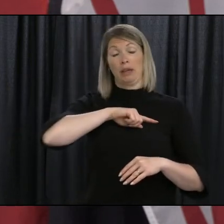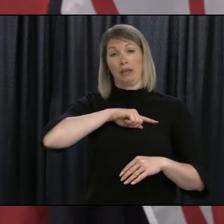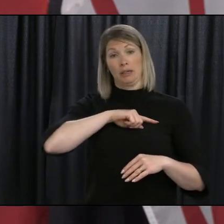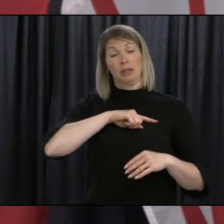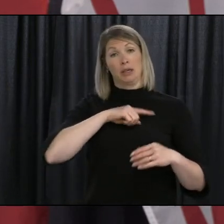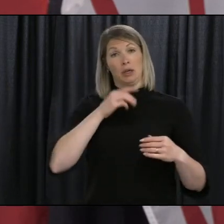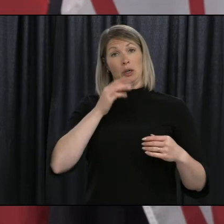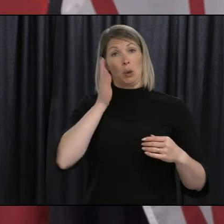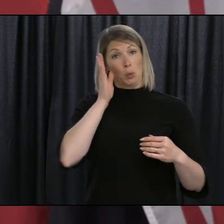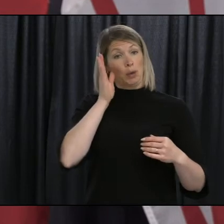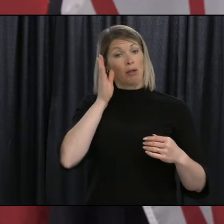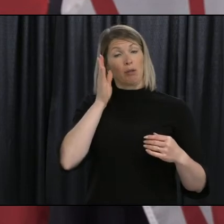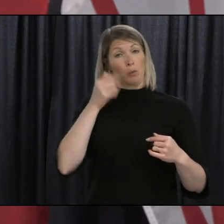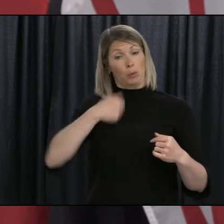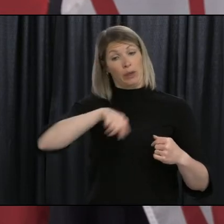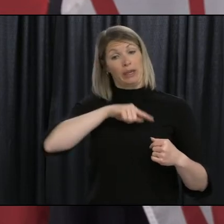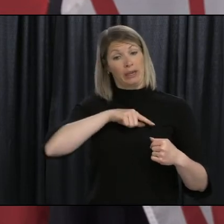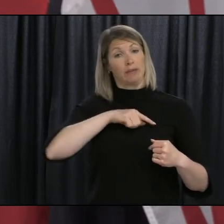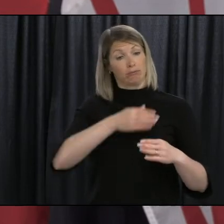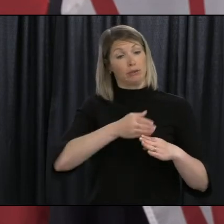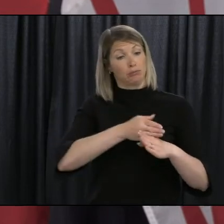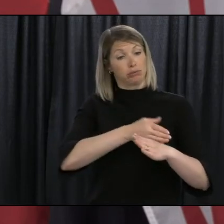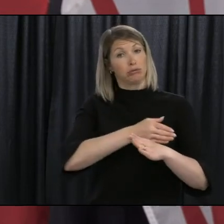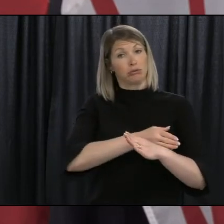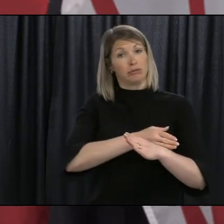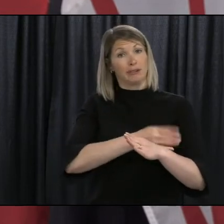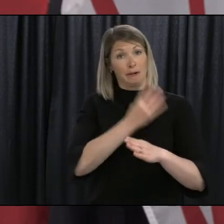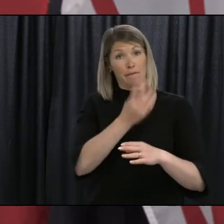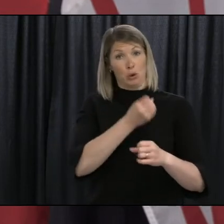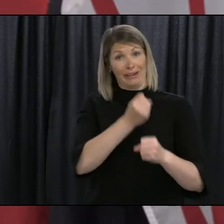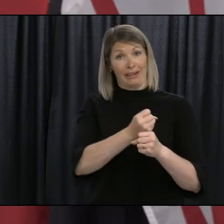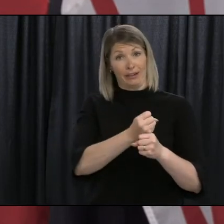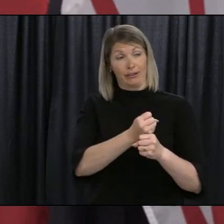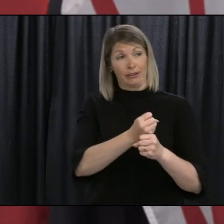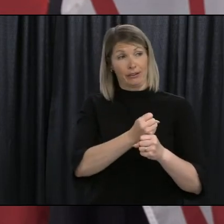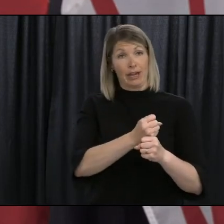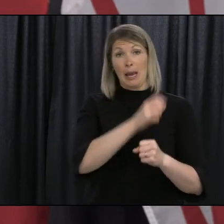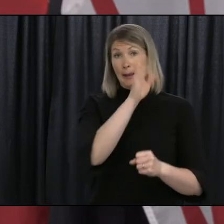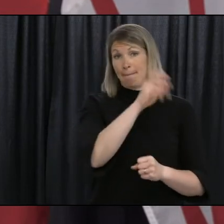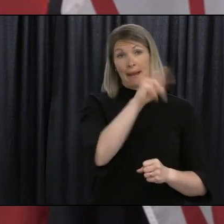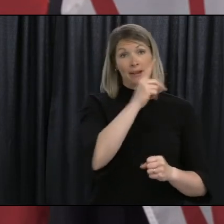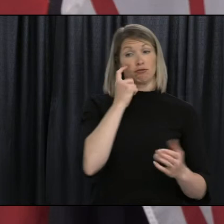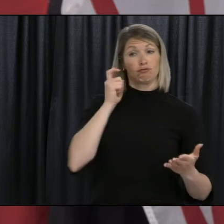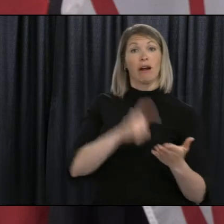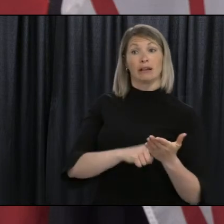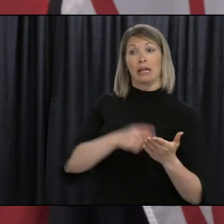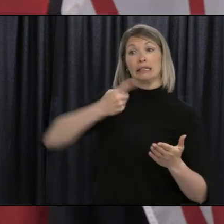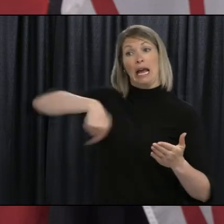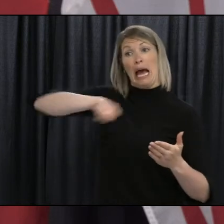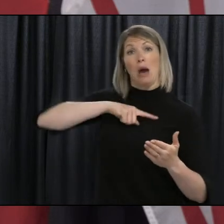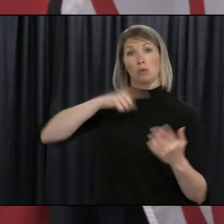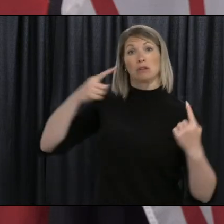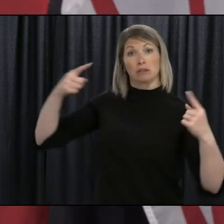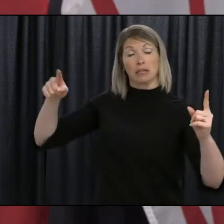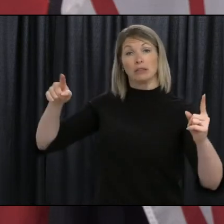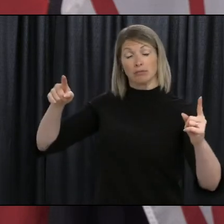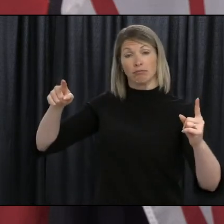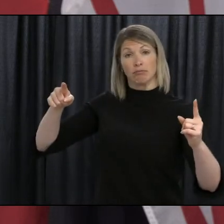we were making steady progress. This recent events of the pandemic and the